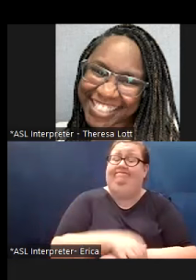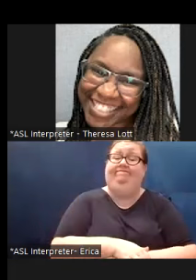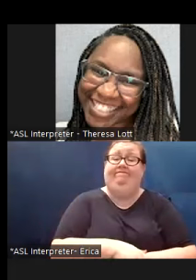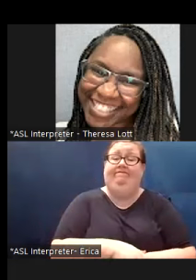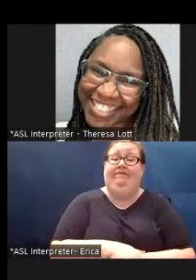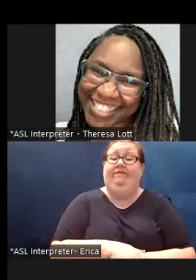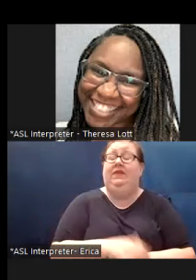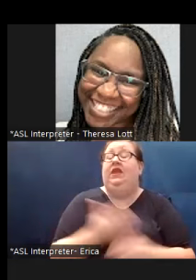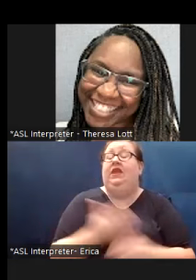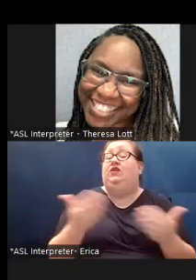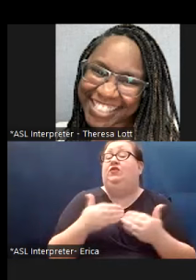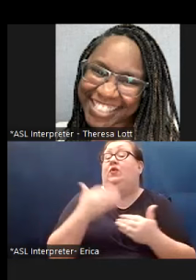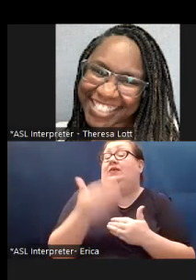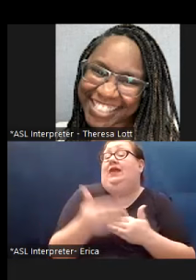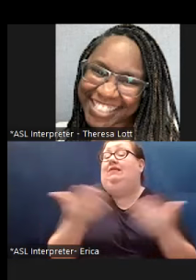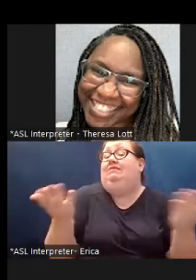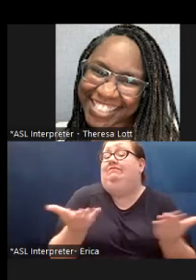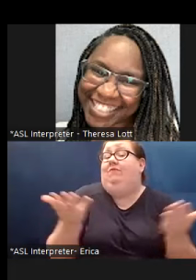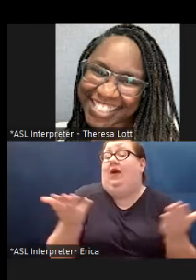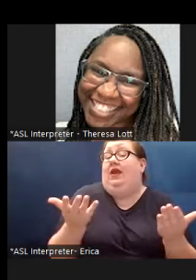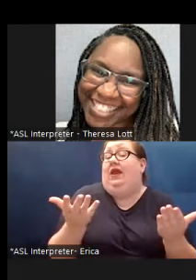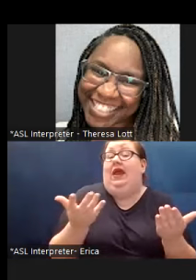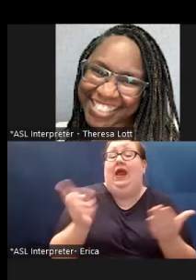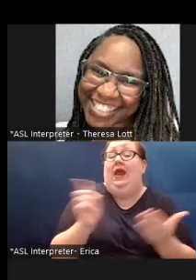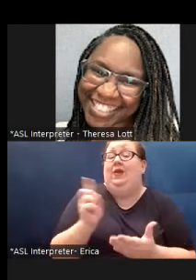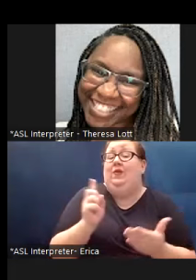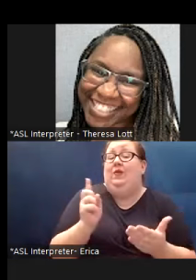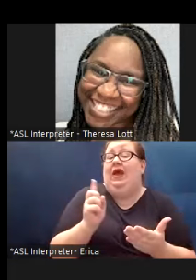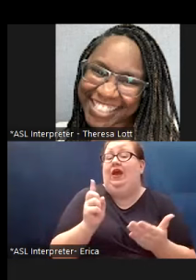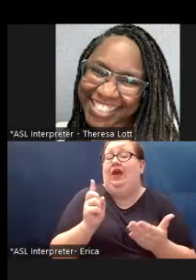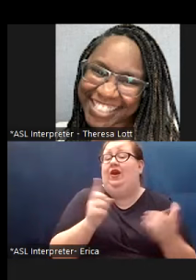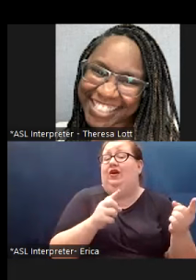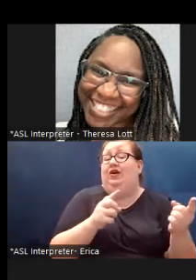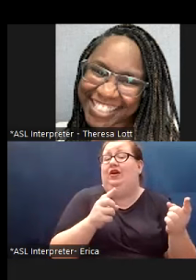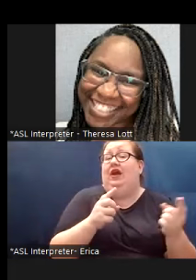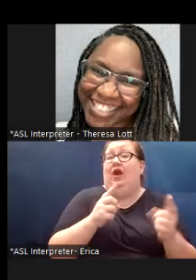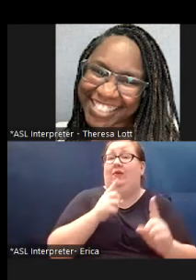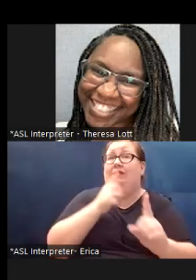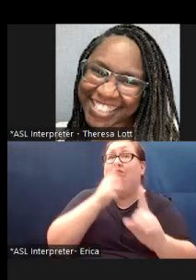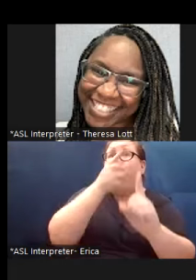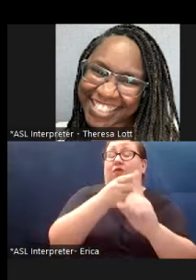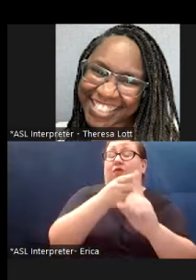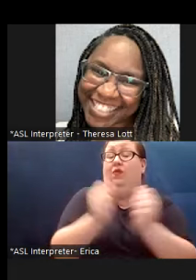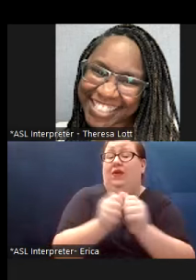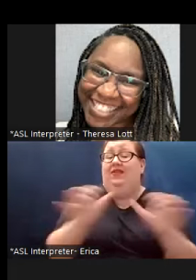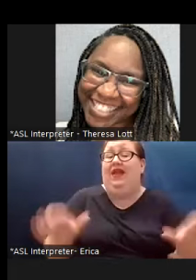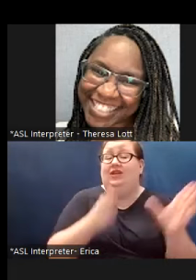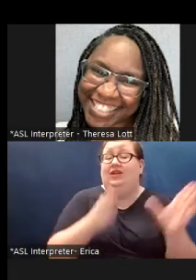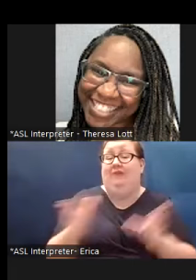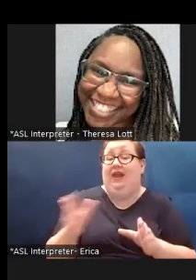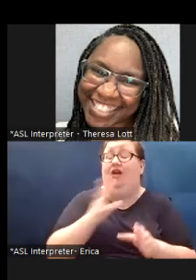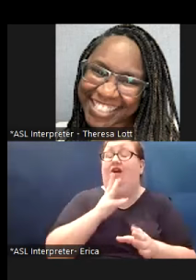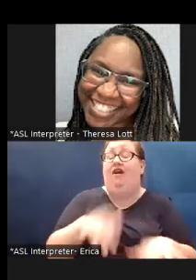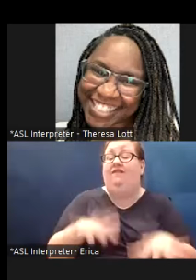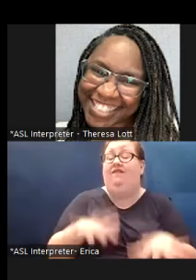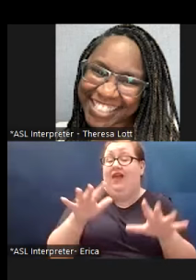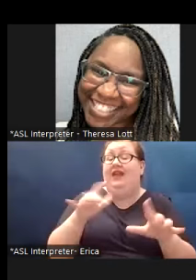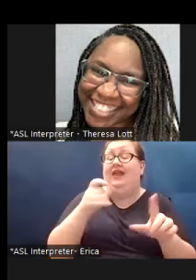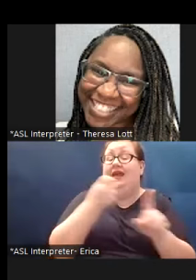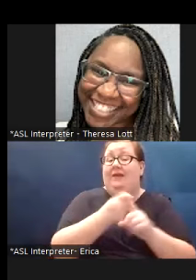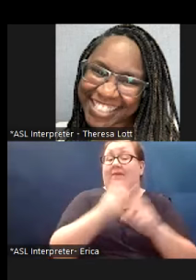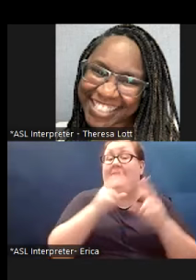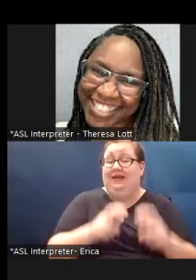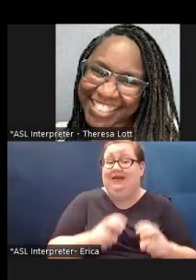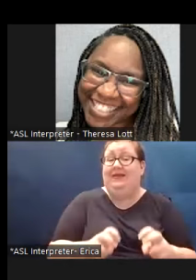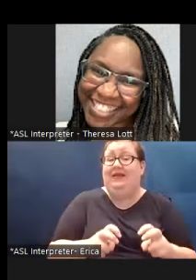So what's coming next and where are we going to get with this action plan? Our flood impact assessment and climate hazards assessment are